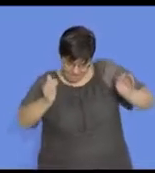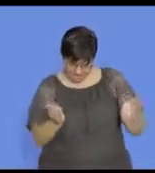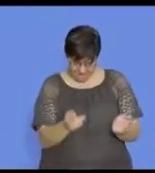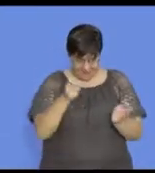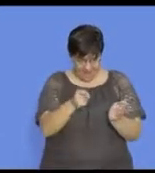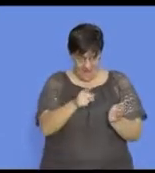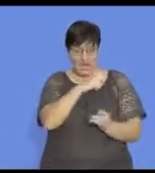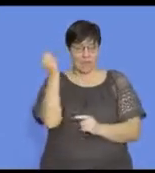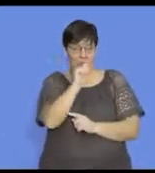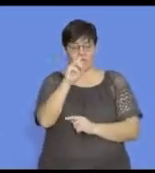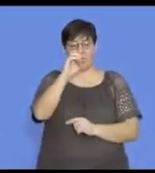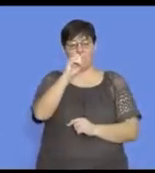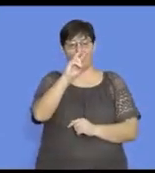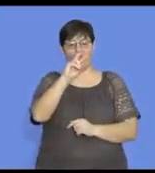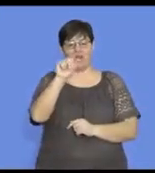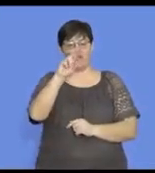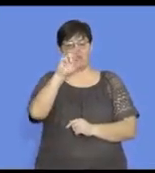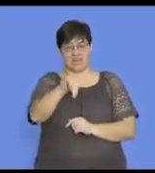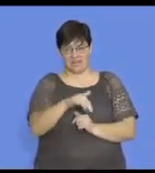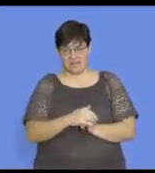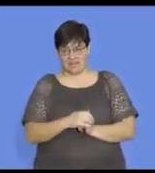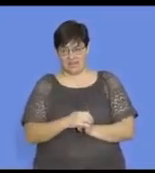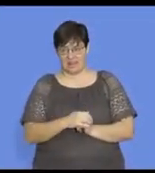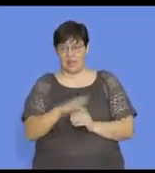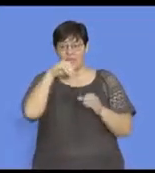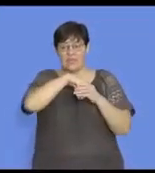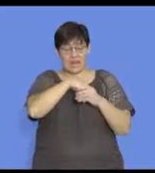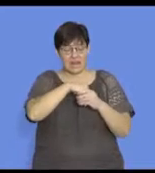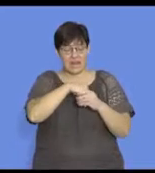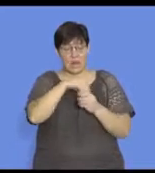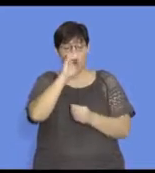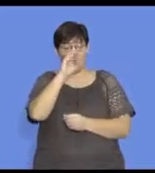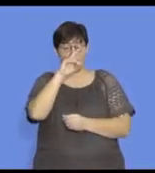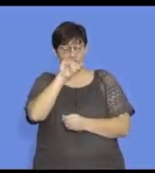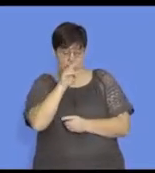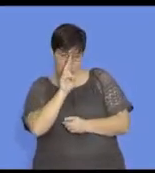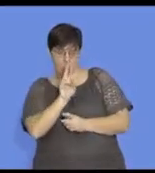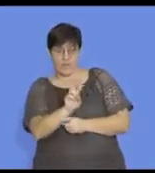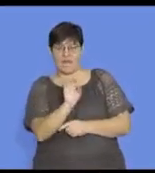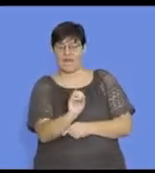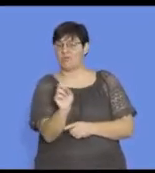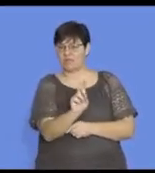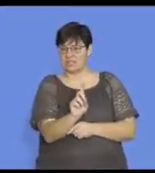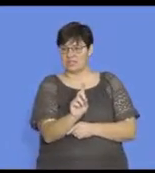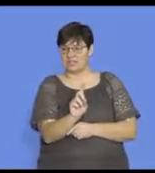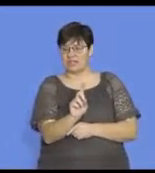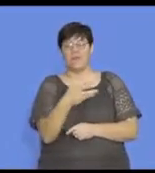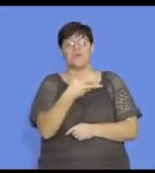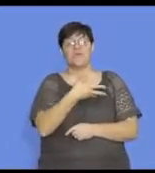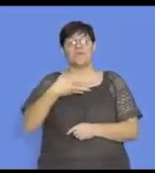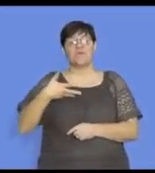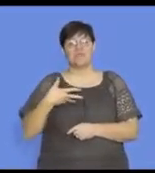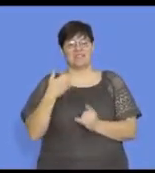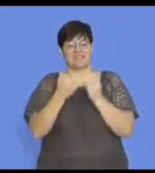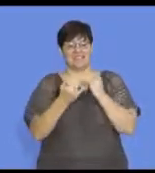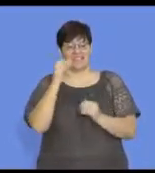ovary. Now, inside the ovary, you're going to see is the female sex